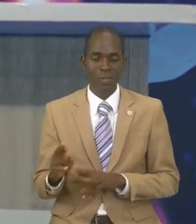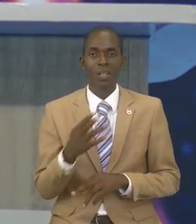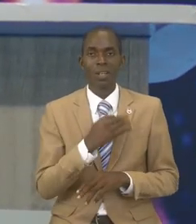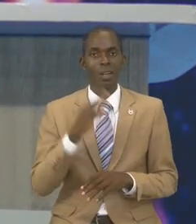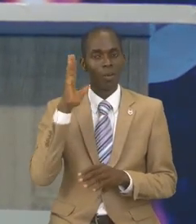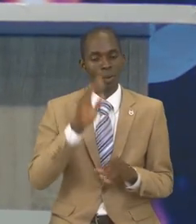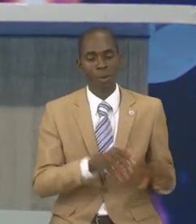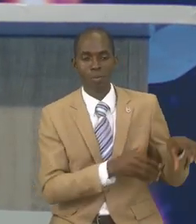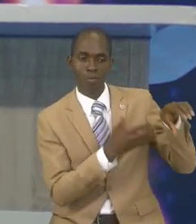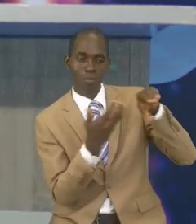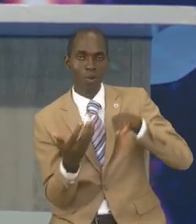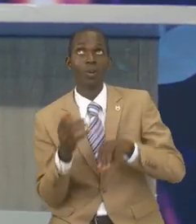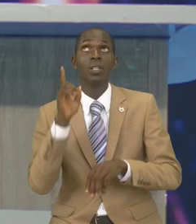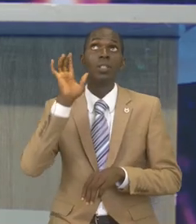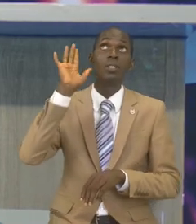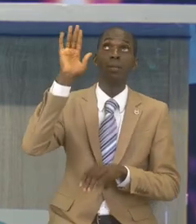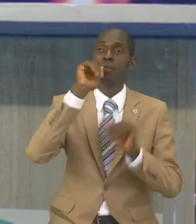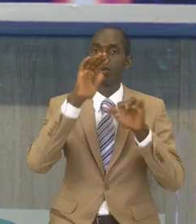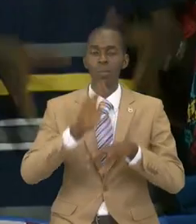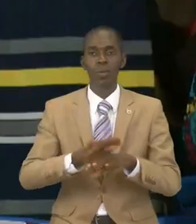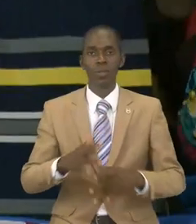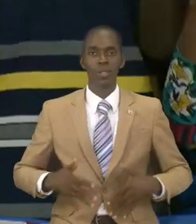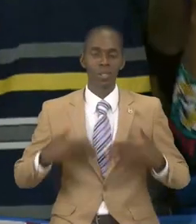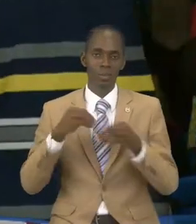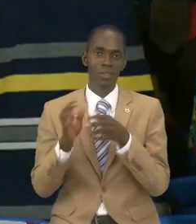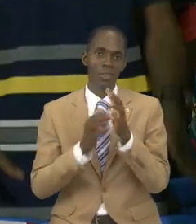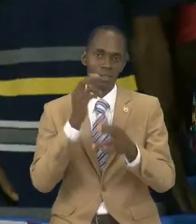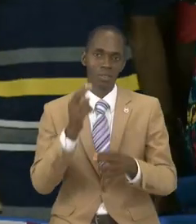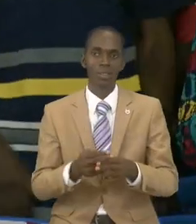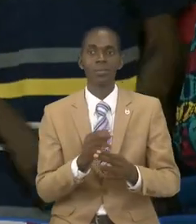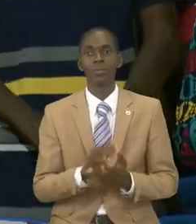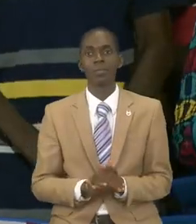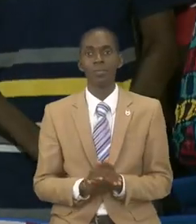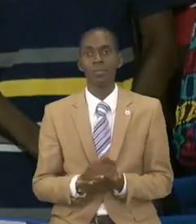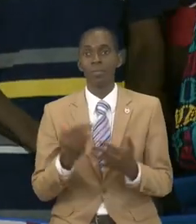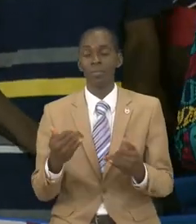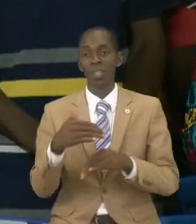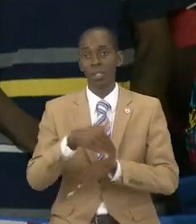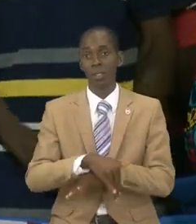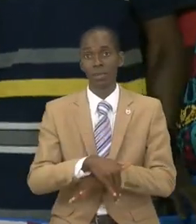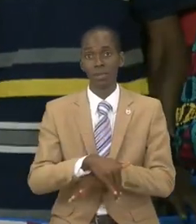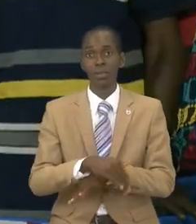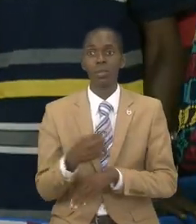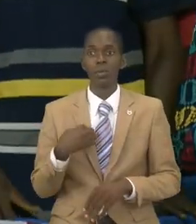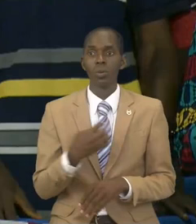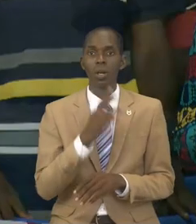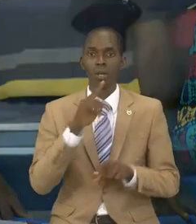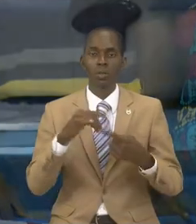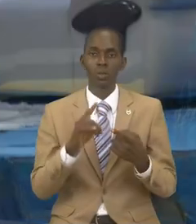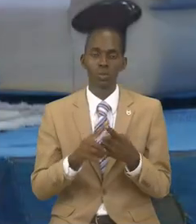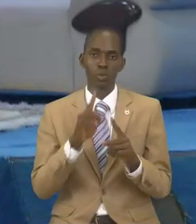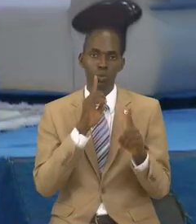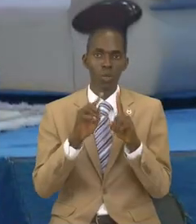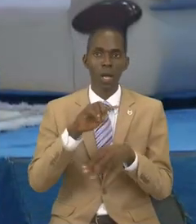blessings upon your life in Jesus' name. Tonight, we're going to talk about